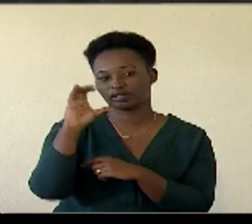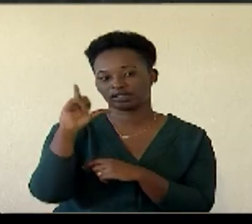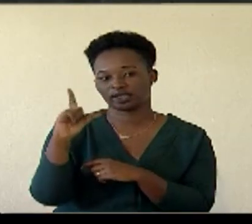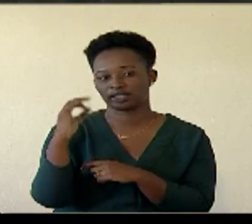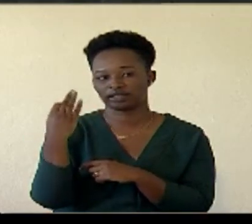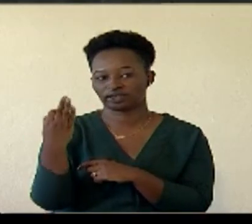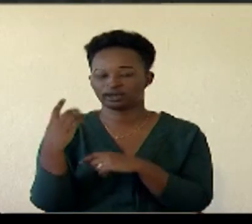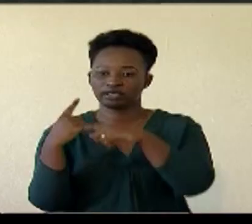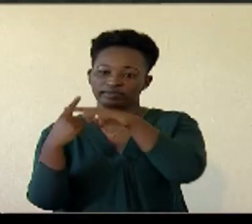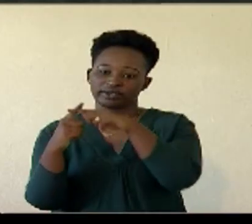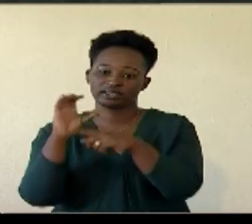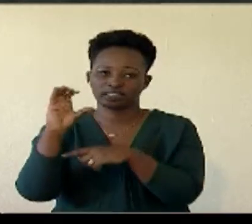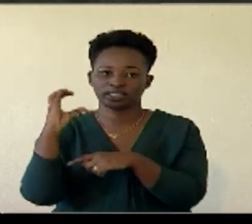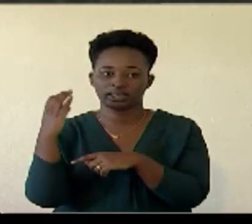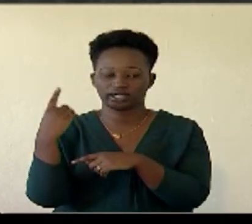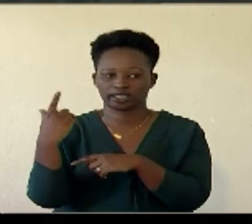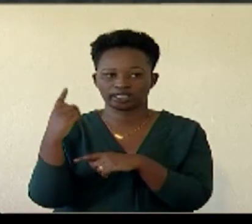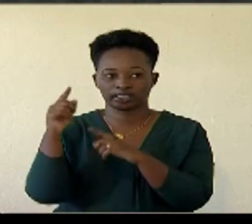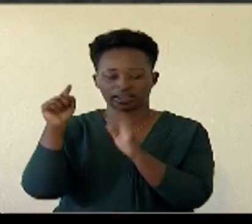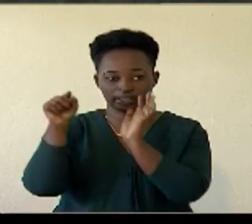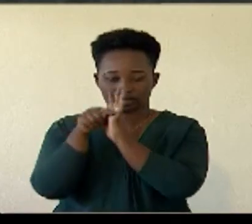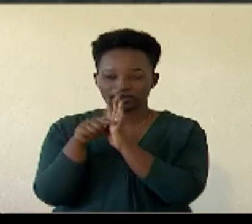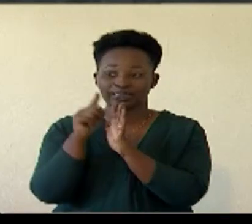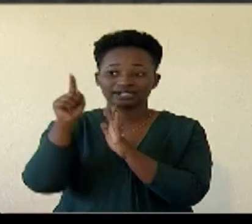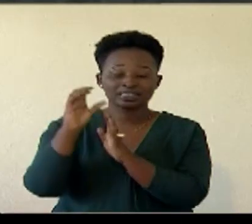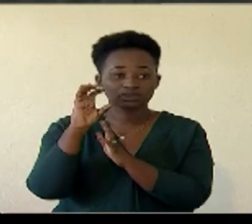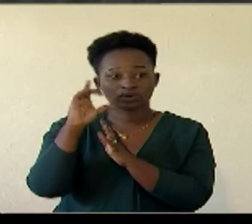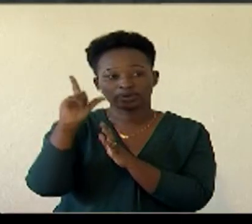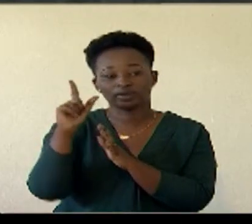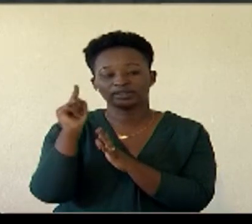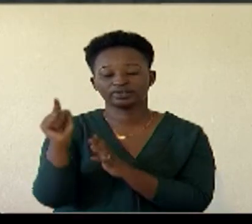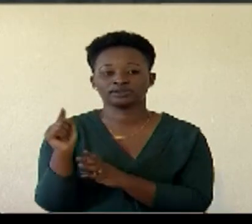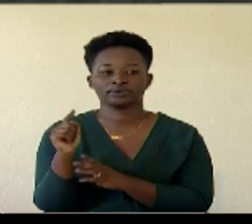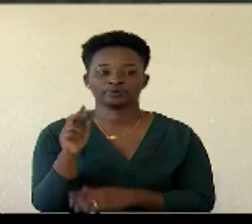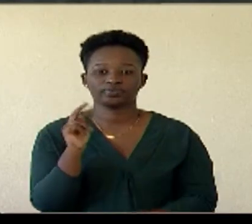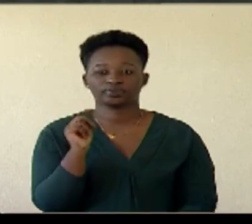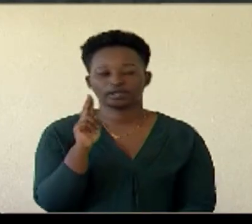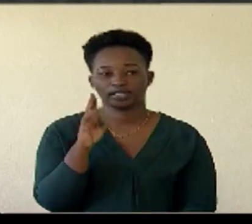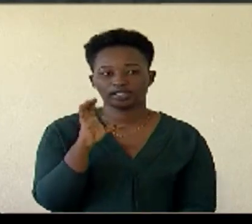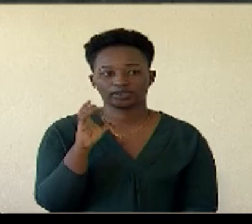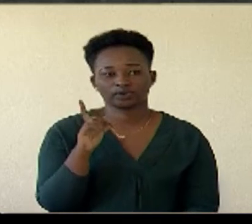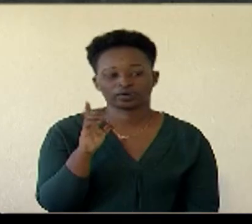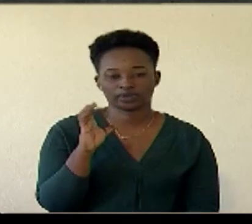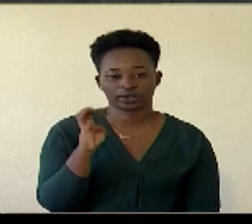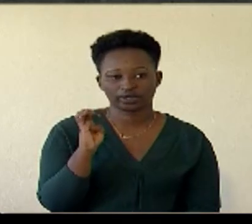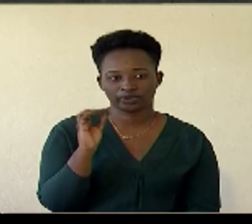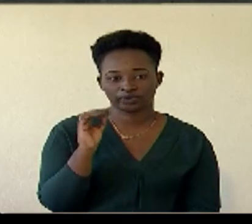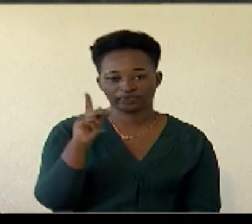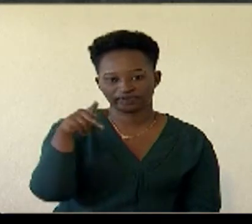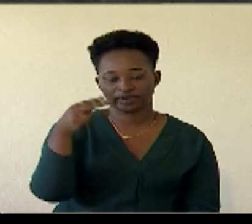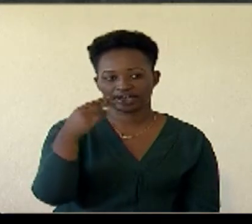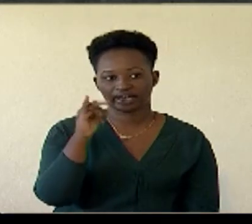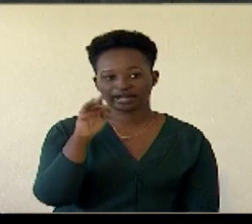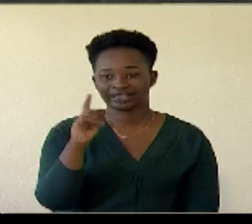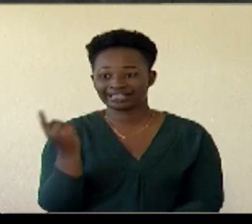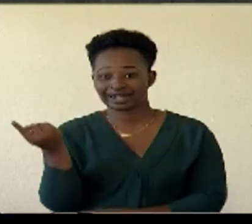chloride that has been formed. So this chloride here is a nucleophile. So this nucleophile comes